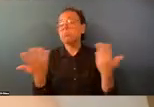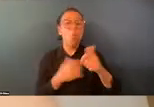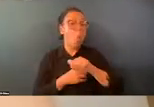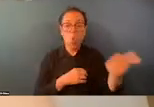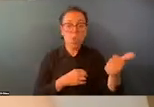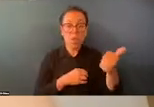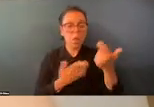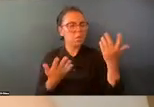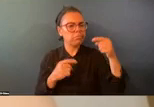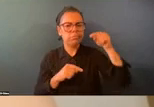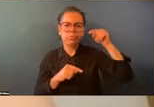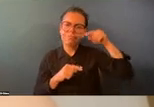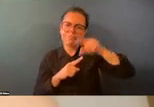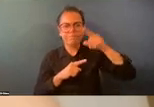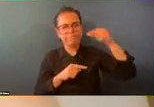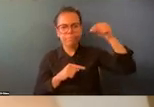Sometimes,